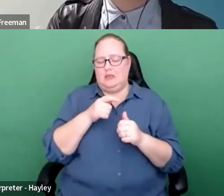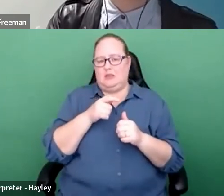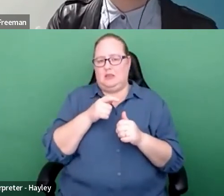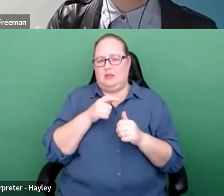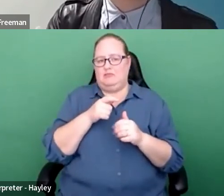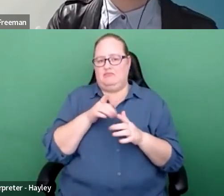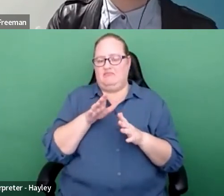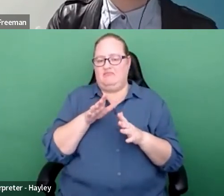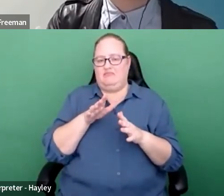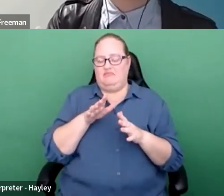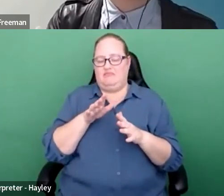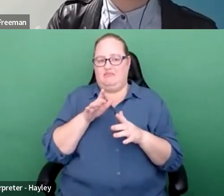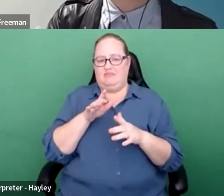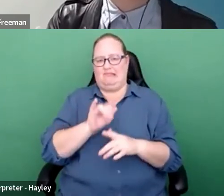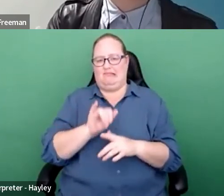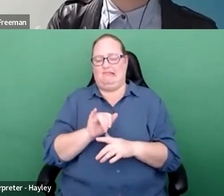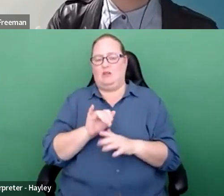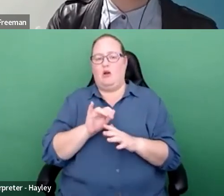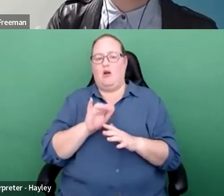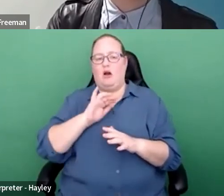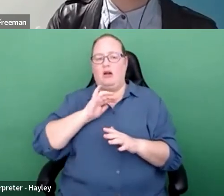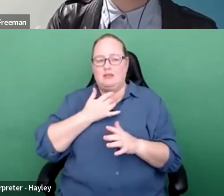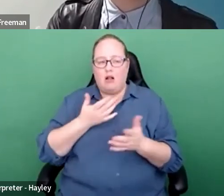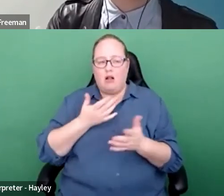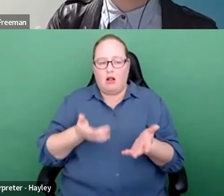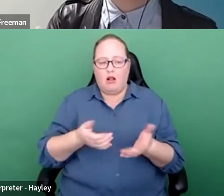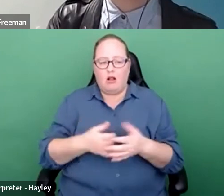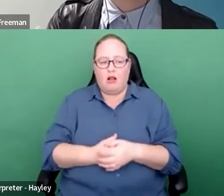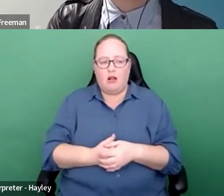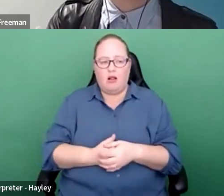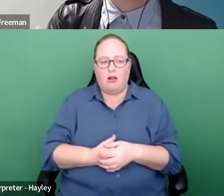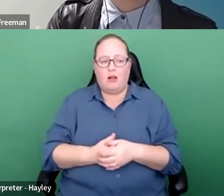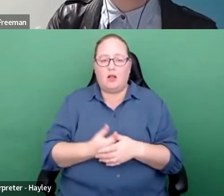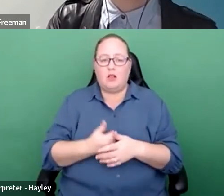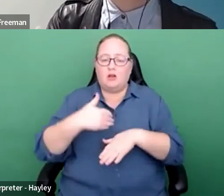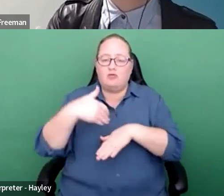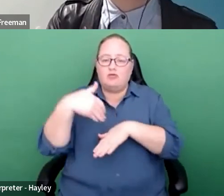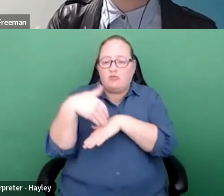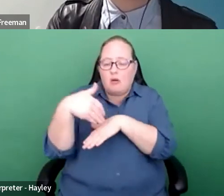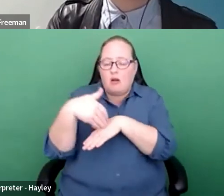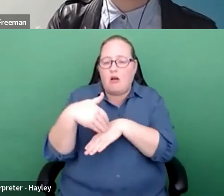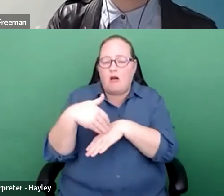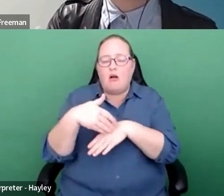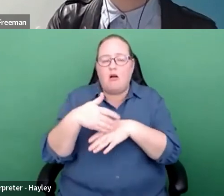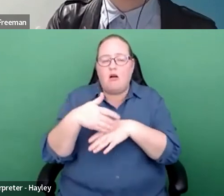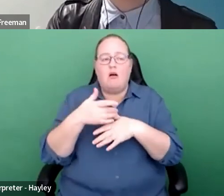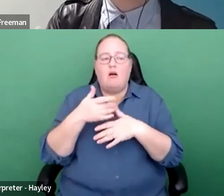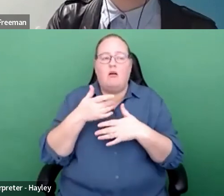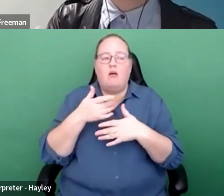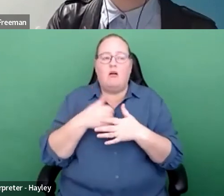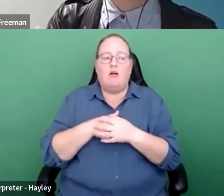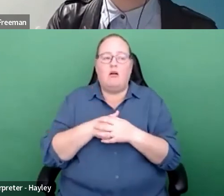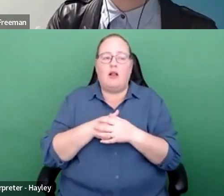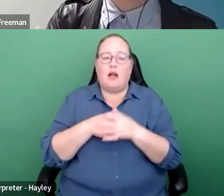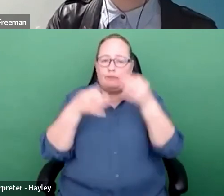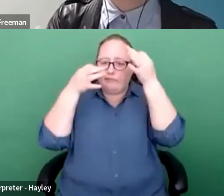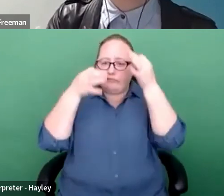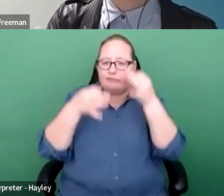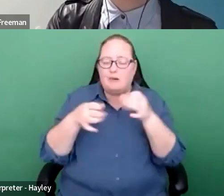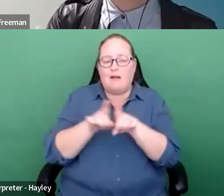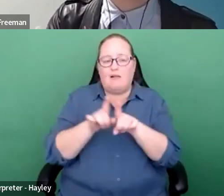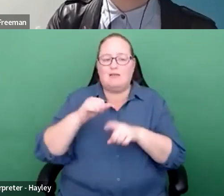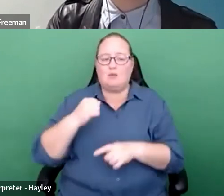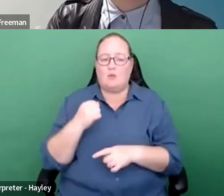off, and it's just straight away criminalized. There's no even initial period. What